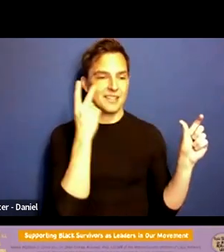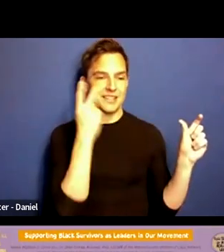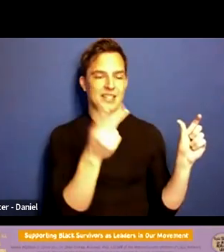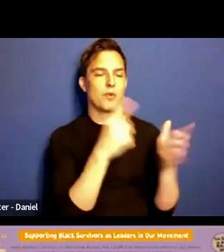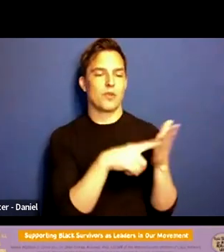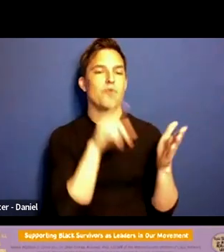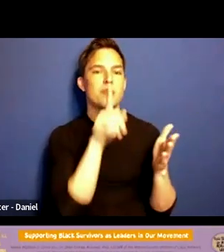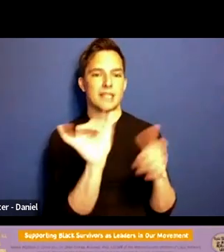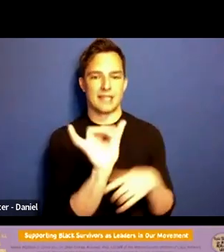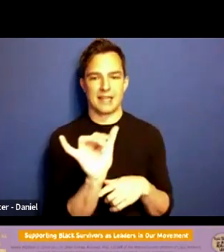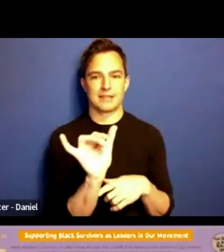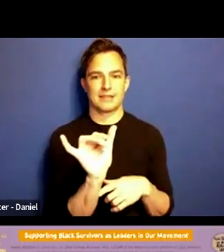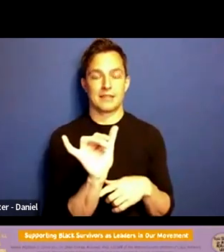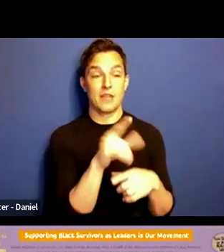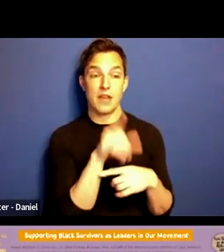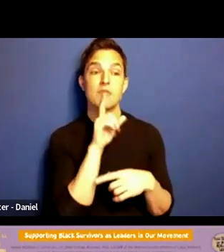about?